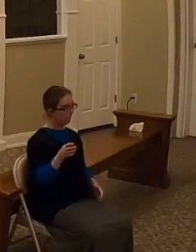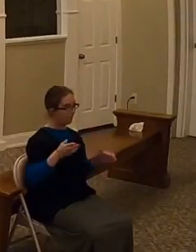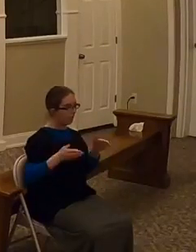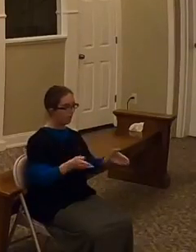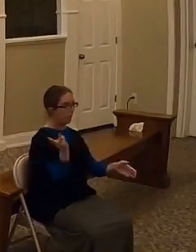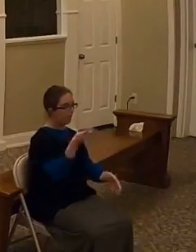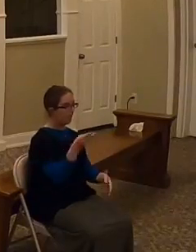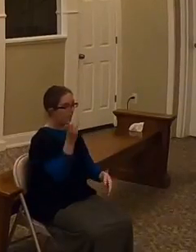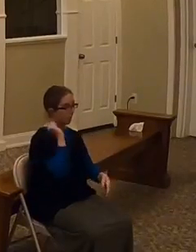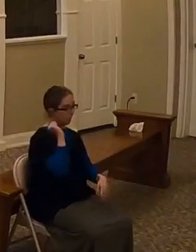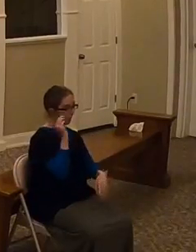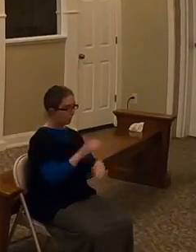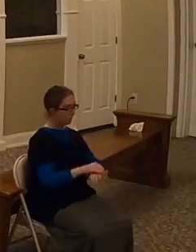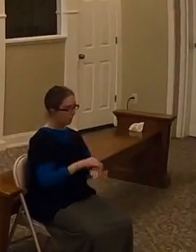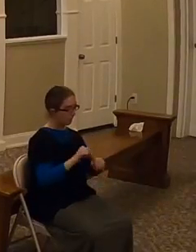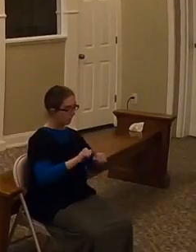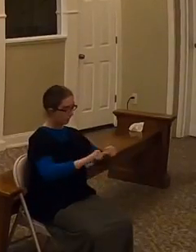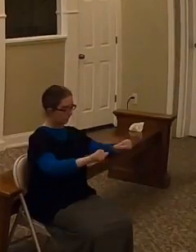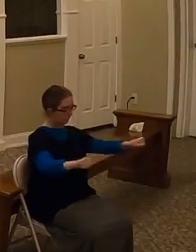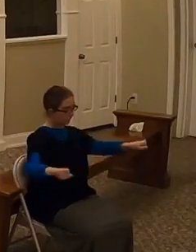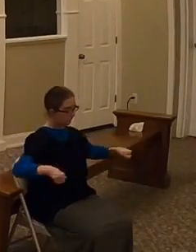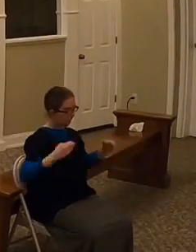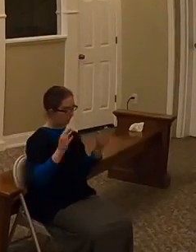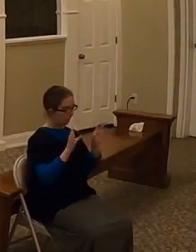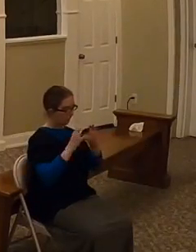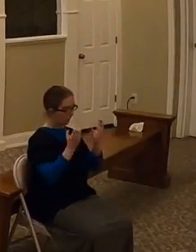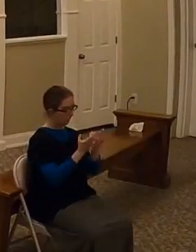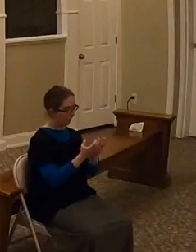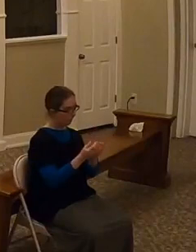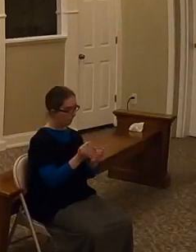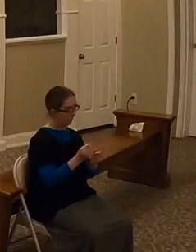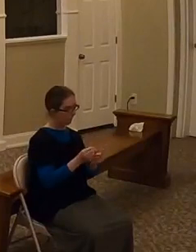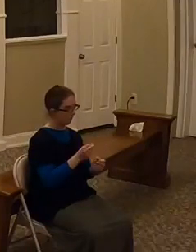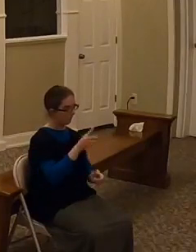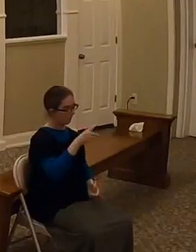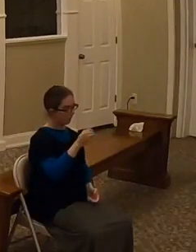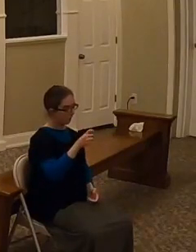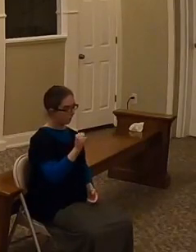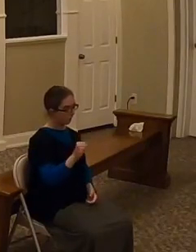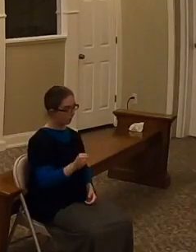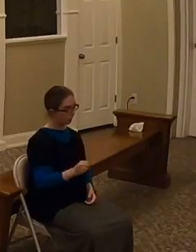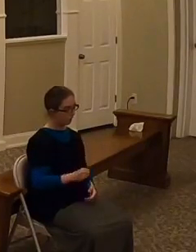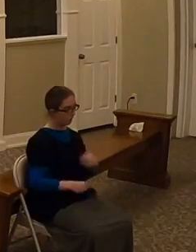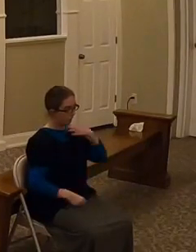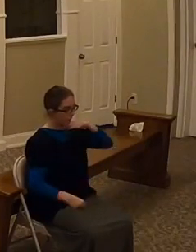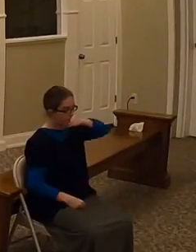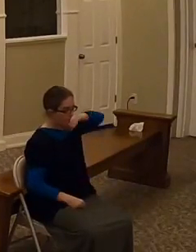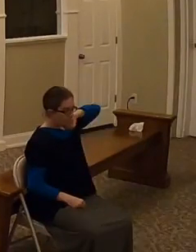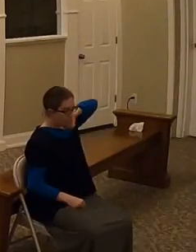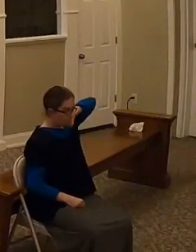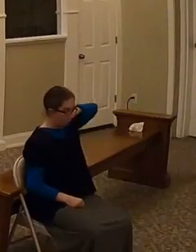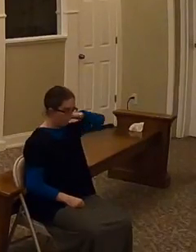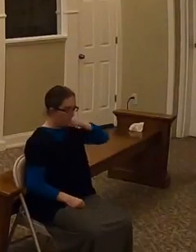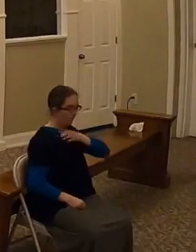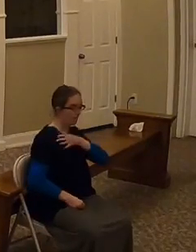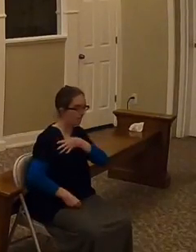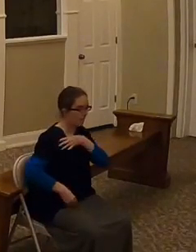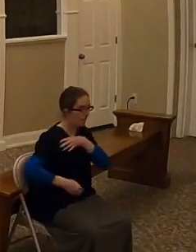we were on was this area, and it was covered with all these little poles in the ground with speakers on them, like they have in drive-in